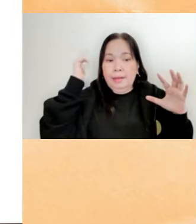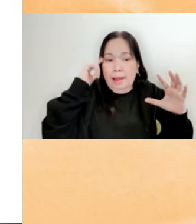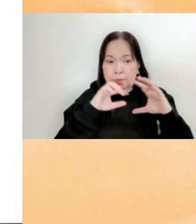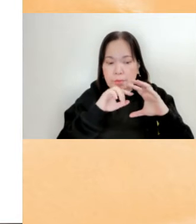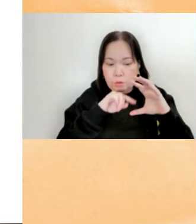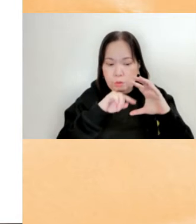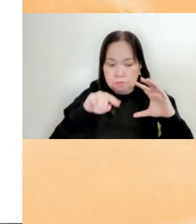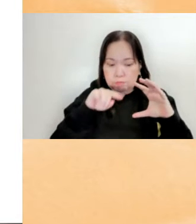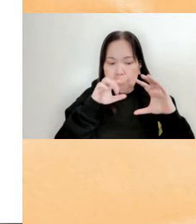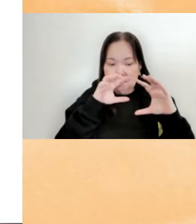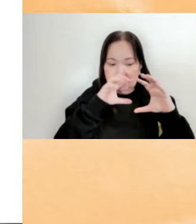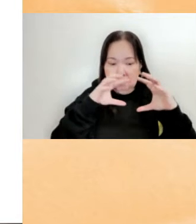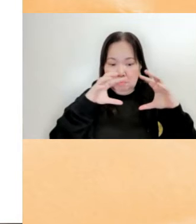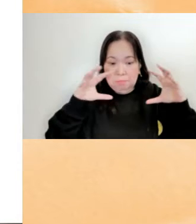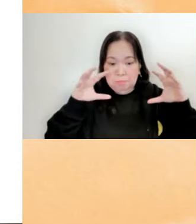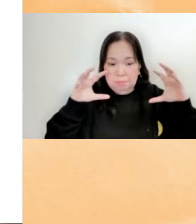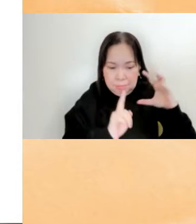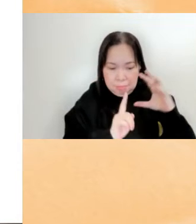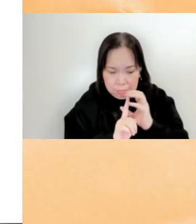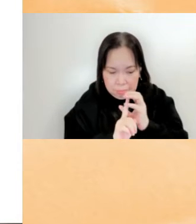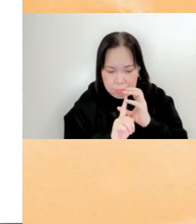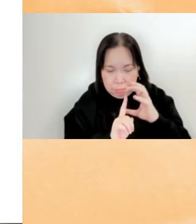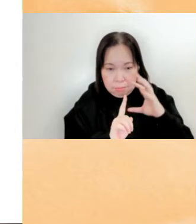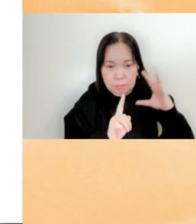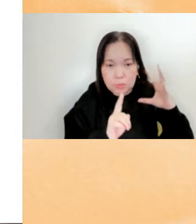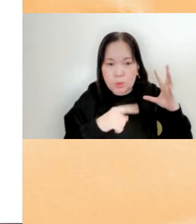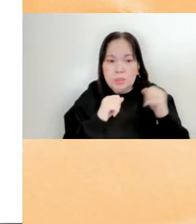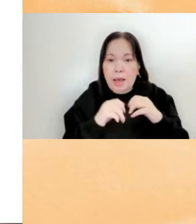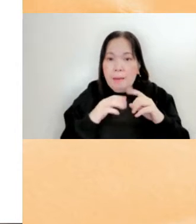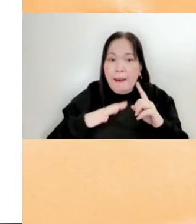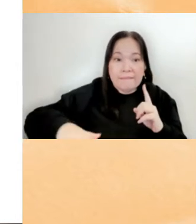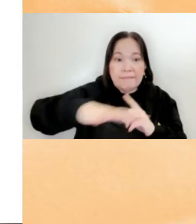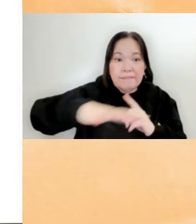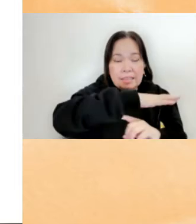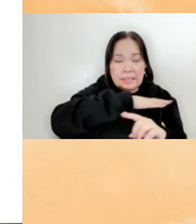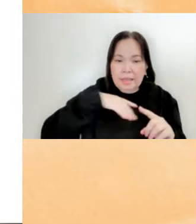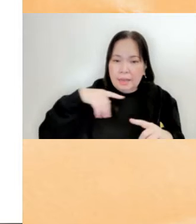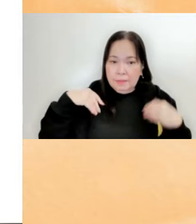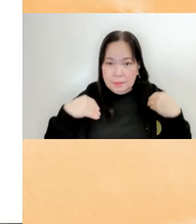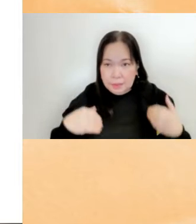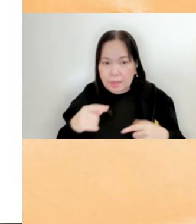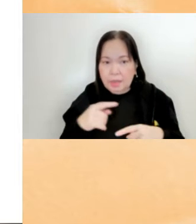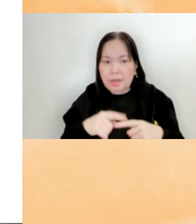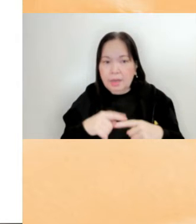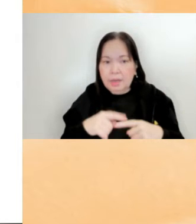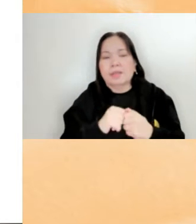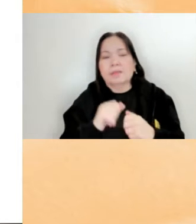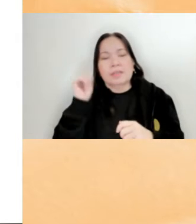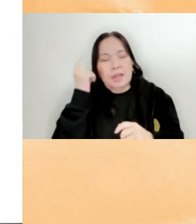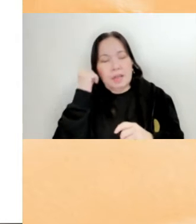Physical environment is also included in this, so is government and